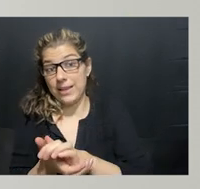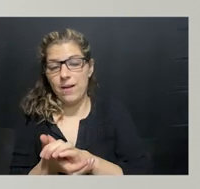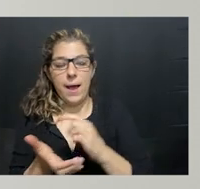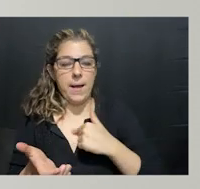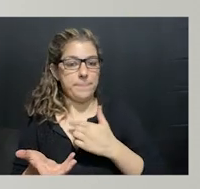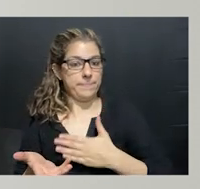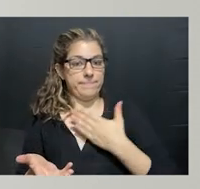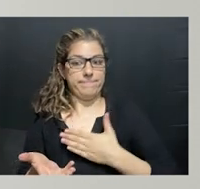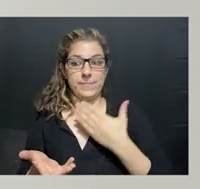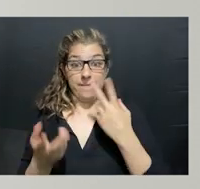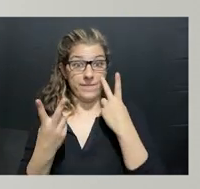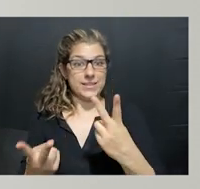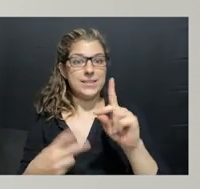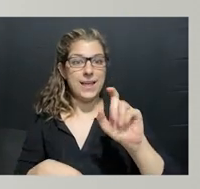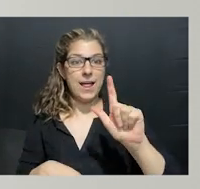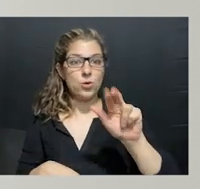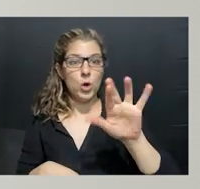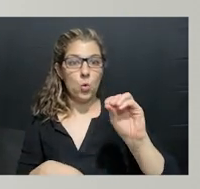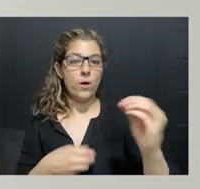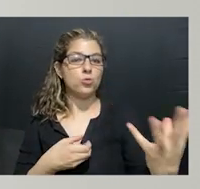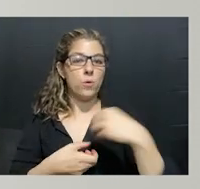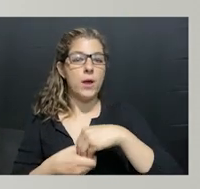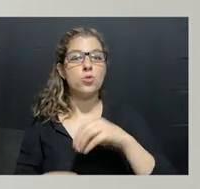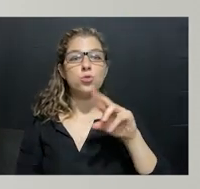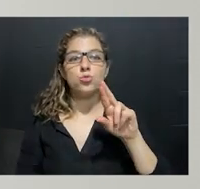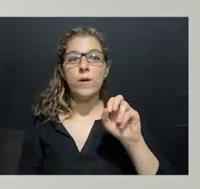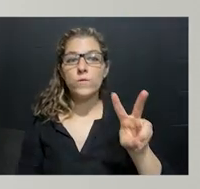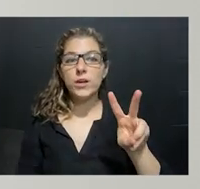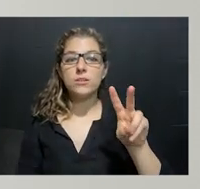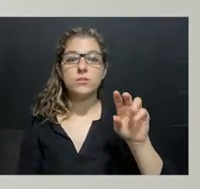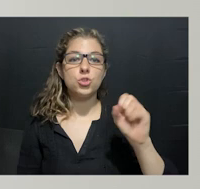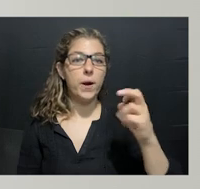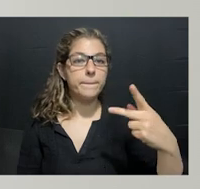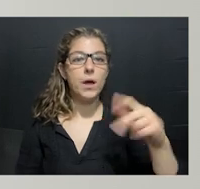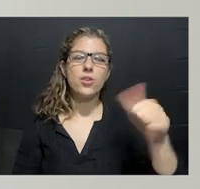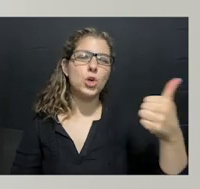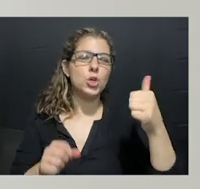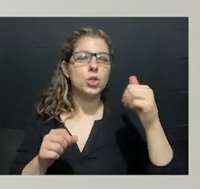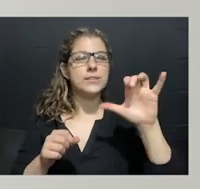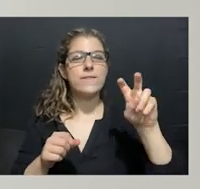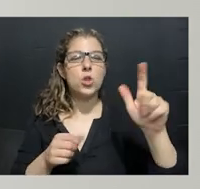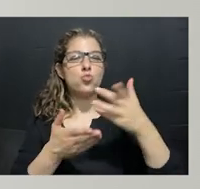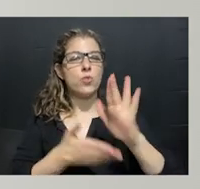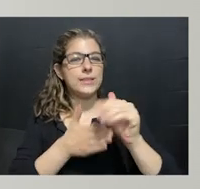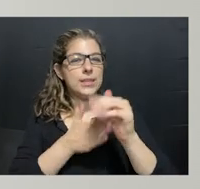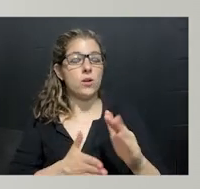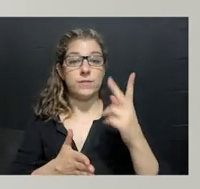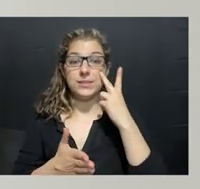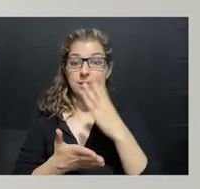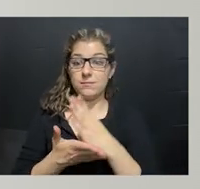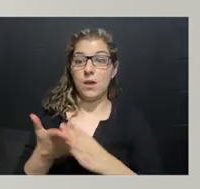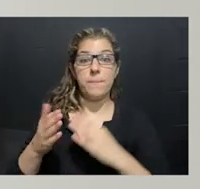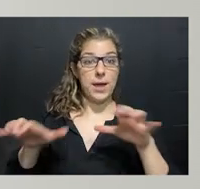as a consequence of that visit to the border, I was joined by Reverend Sharpton, other civil rights leaders. We've seen some action from Department